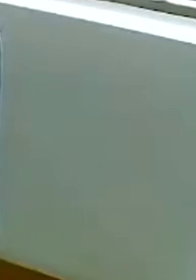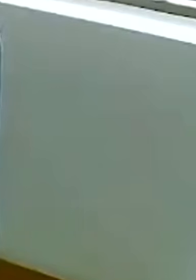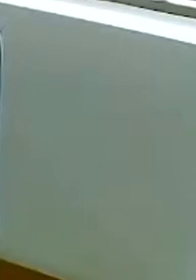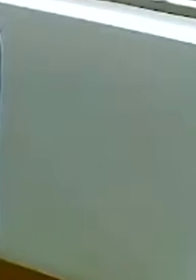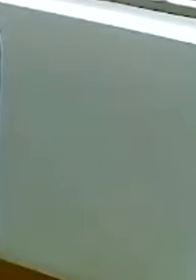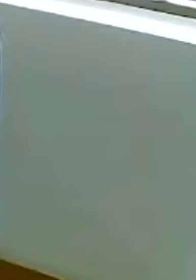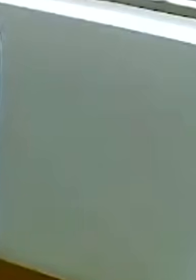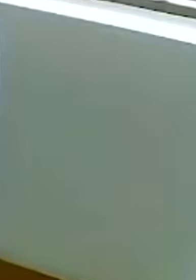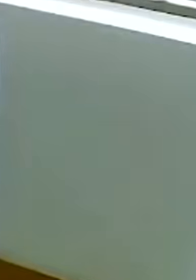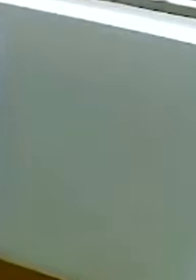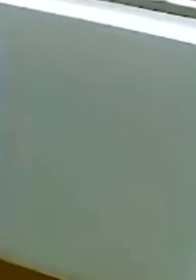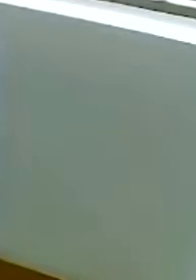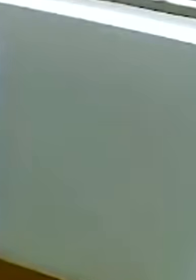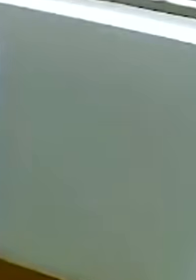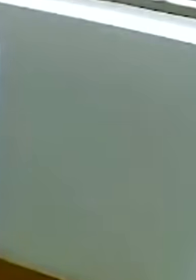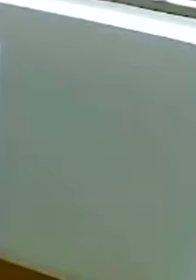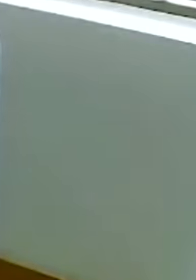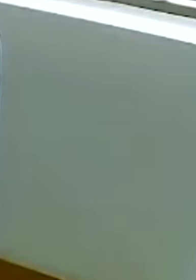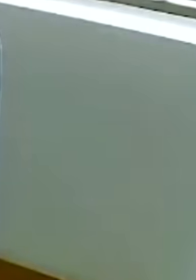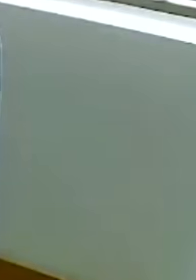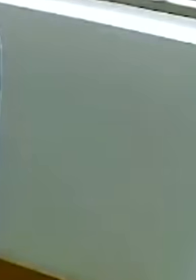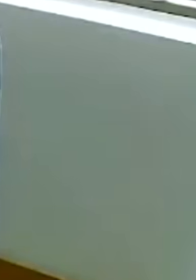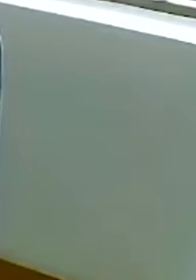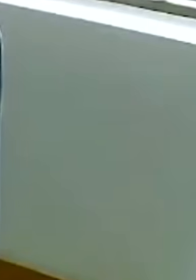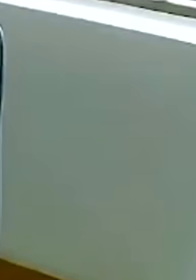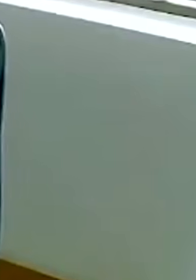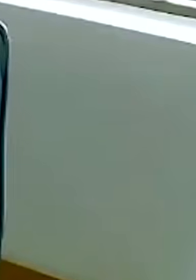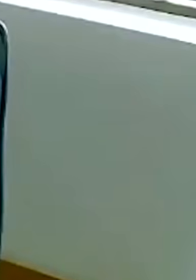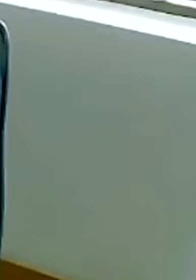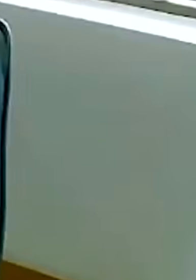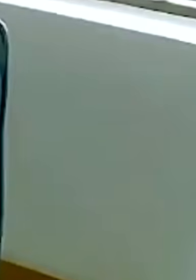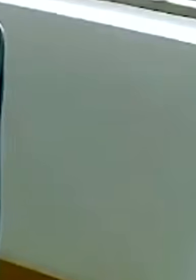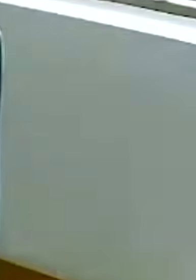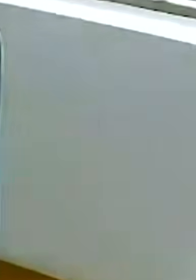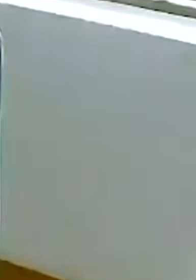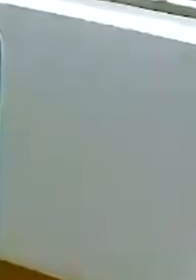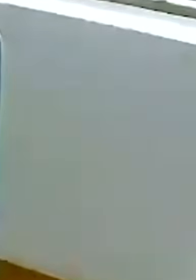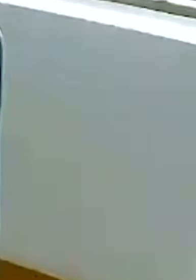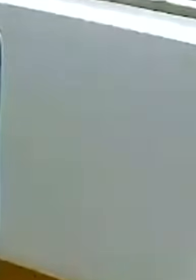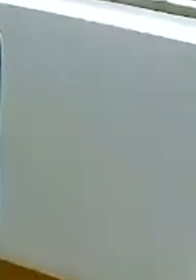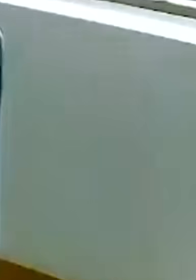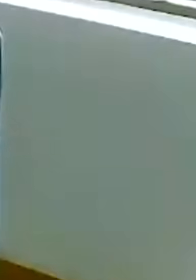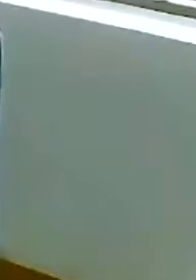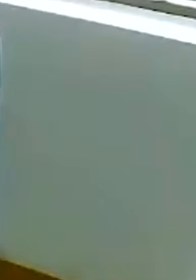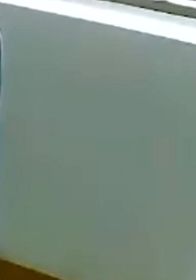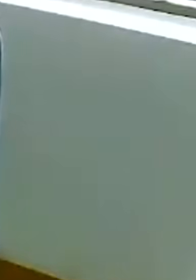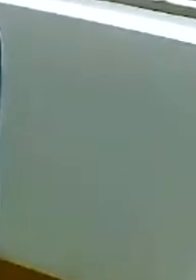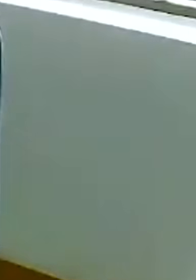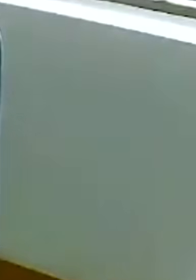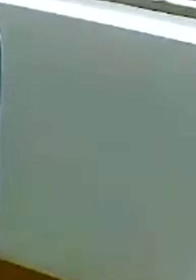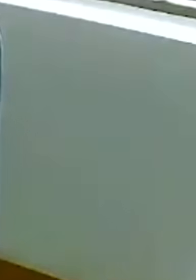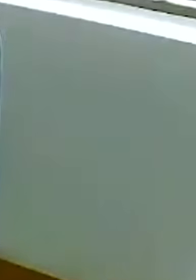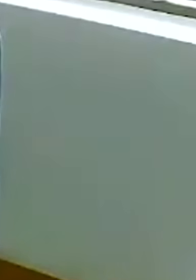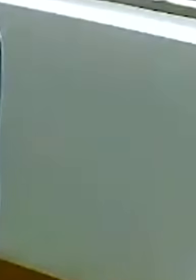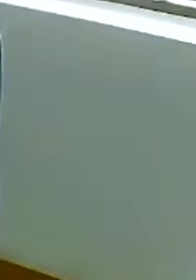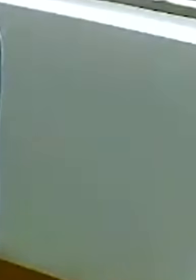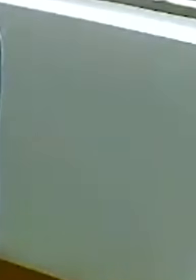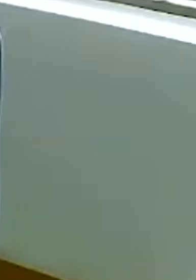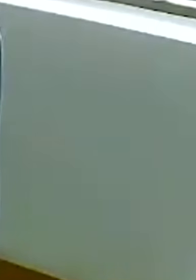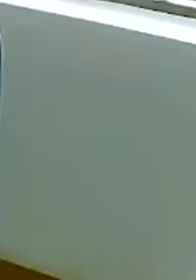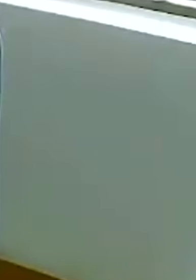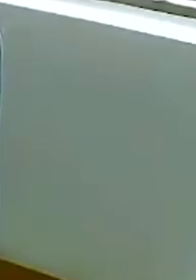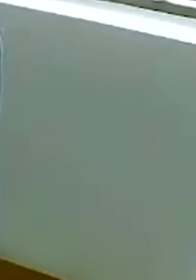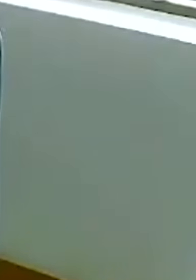a brand, if you will, where boxing can be brought to Barbados, whether Kobe's on the card or not, to the tune of 2 or 3 times a year, to give the